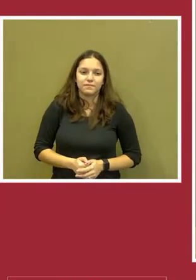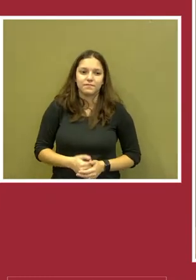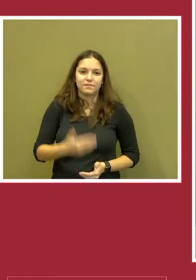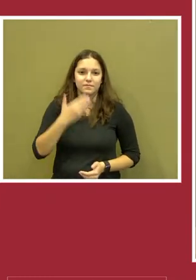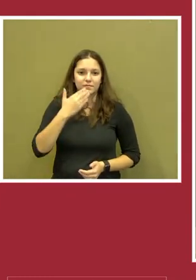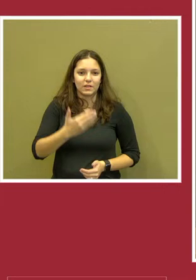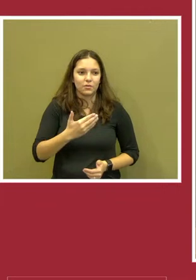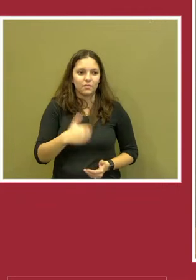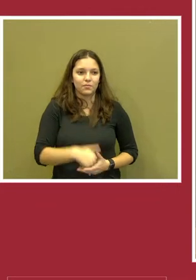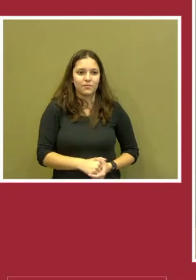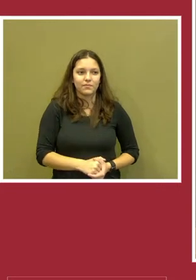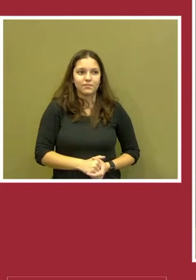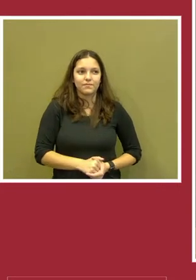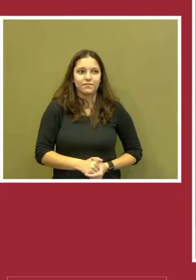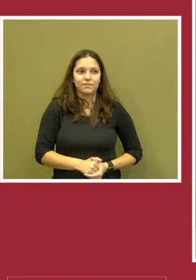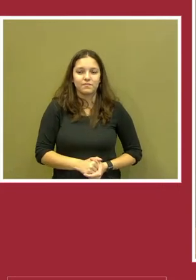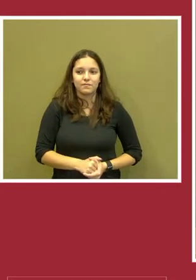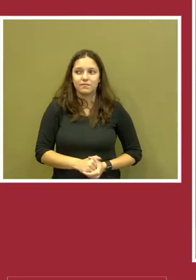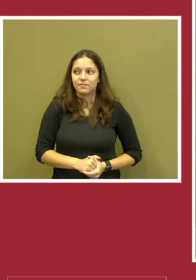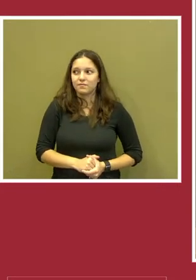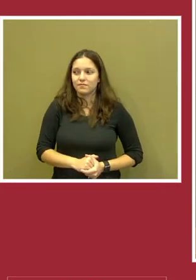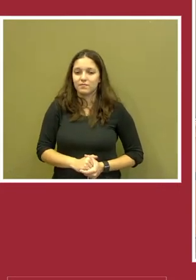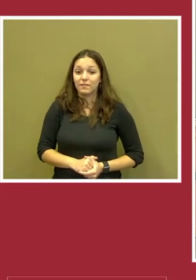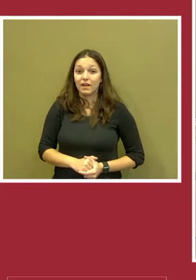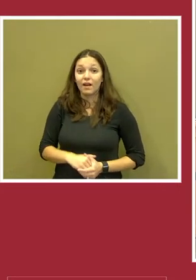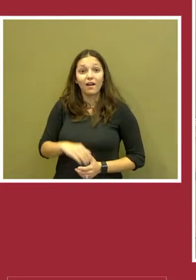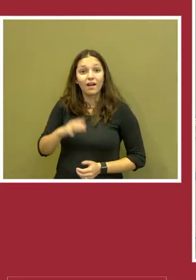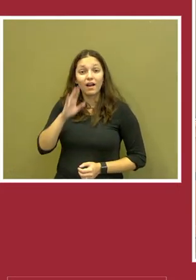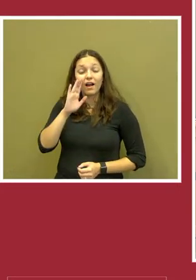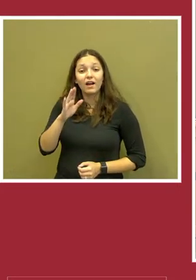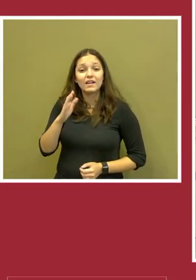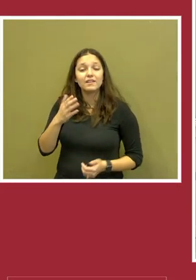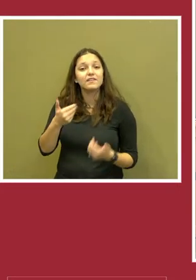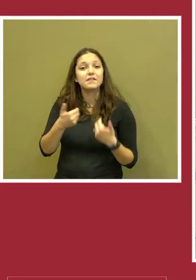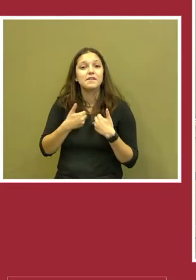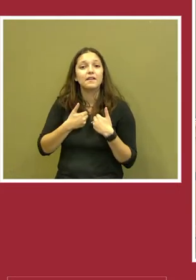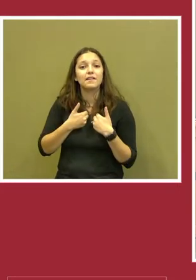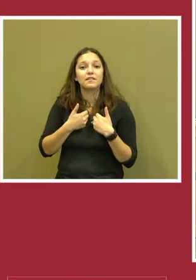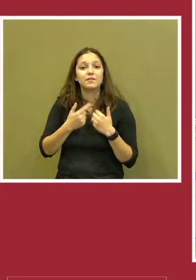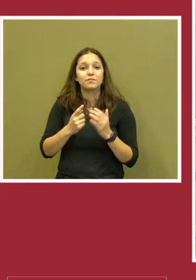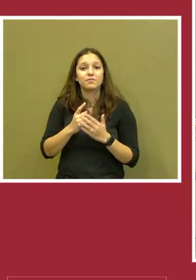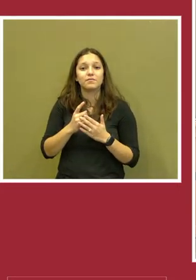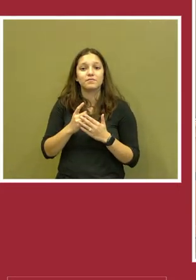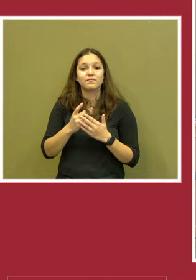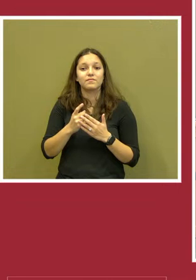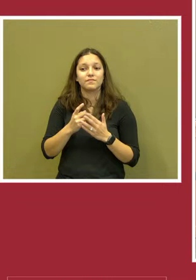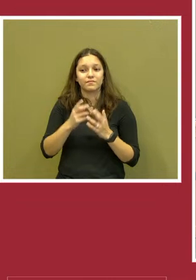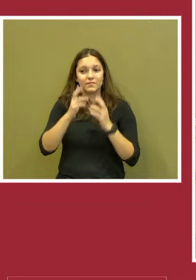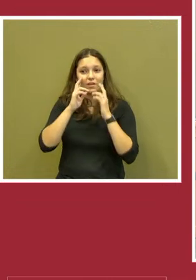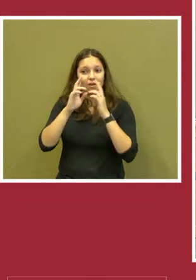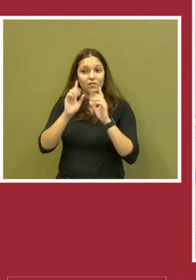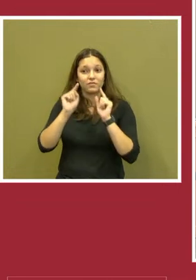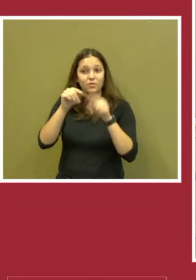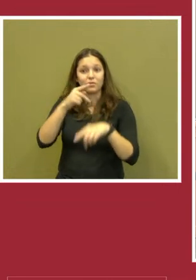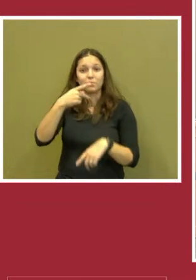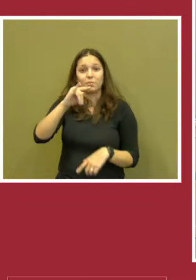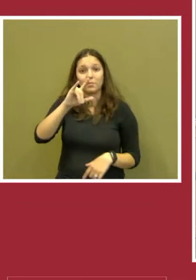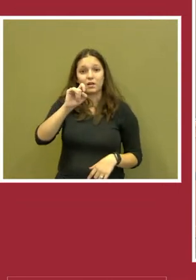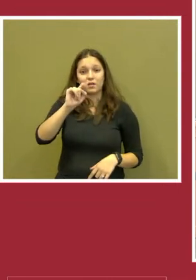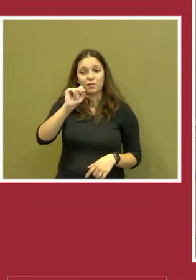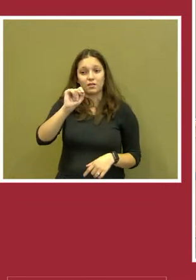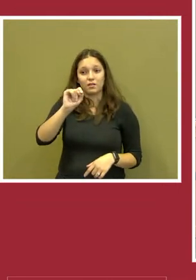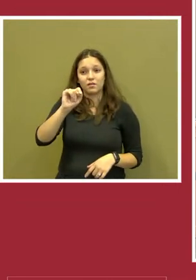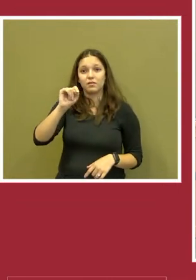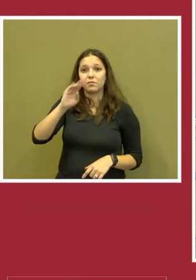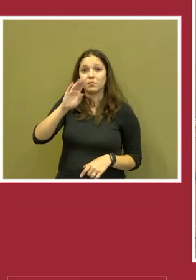Thank you. Hi. I had the privilege of going to Pilot Butte a couple weeks ago and learning